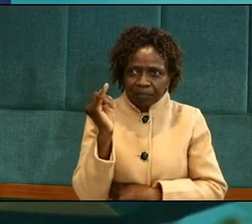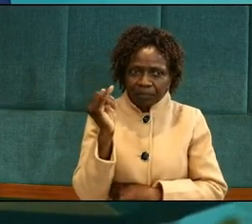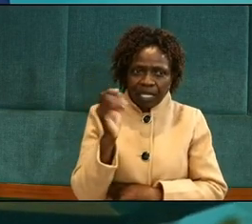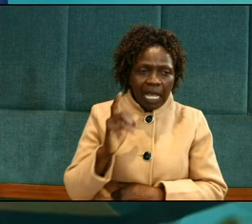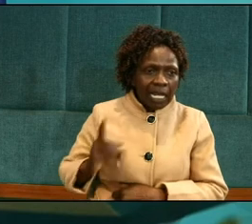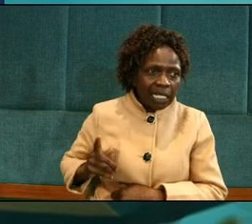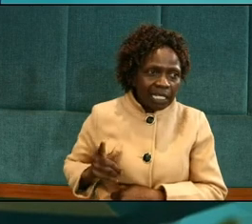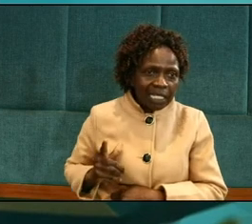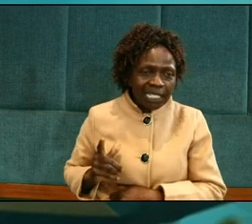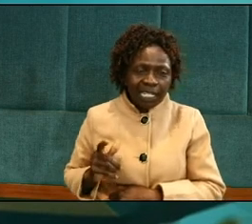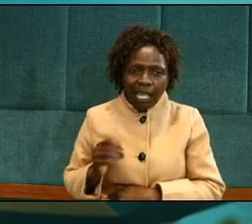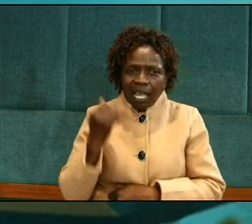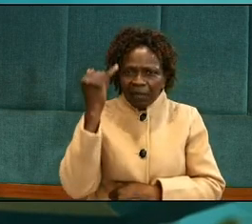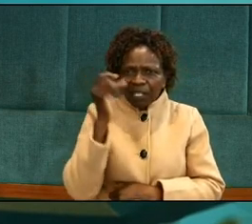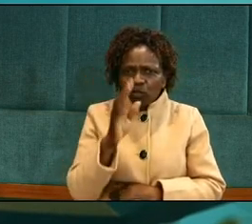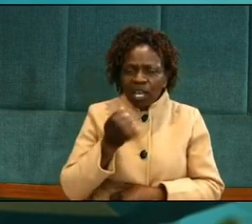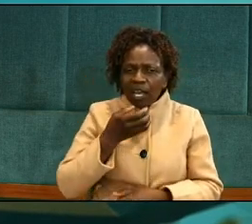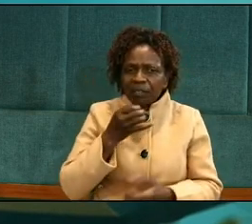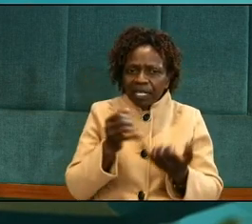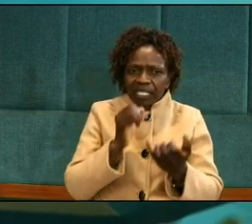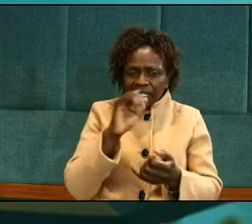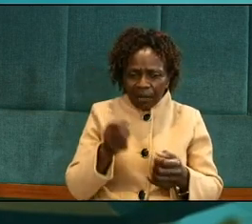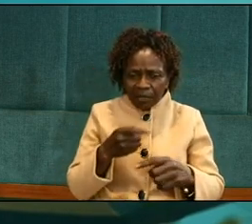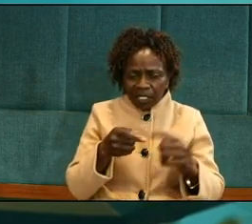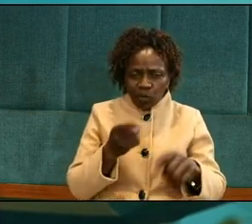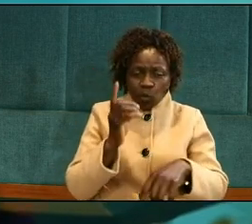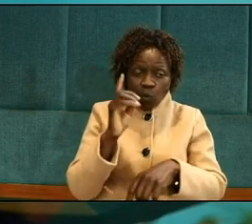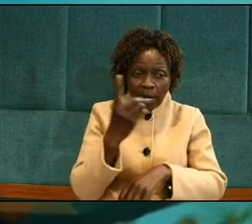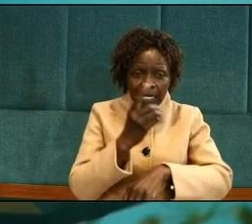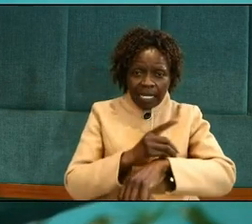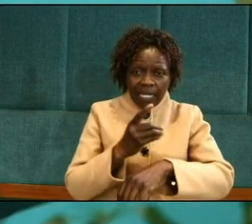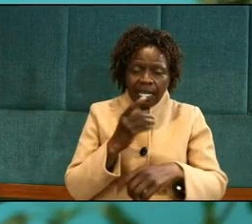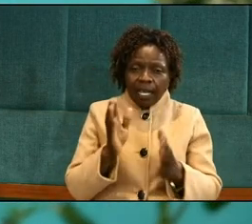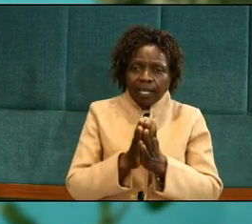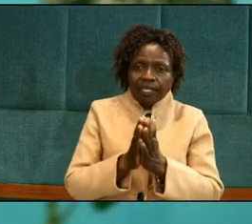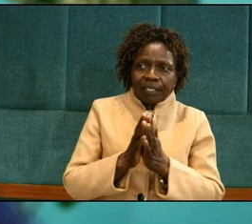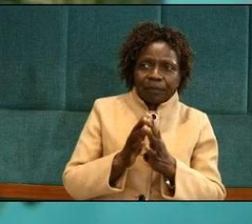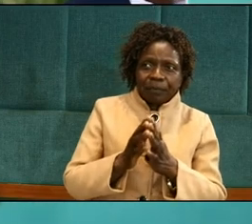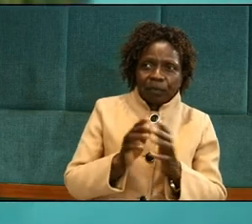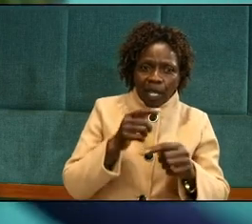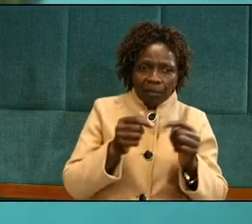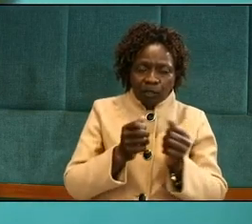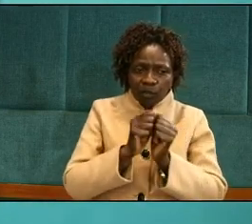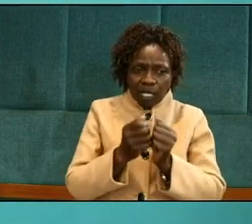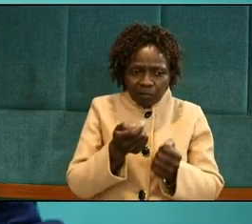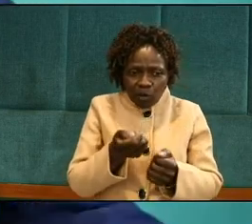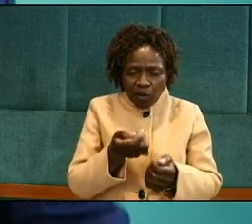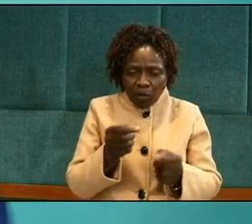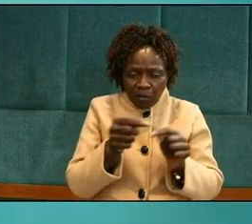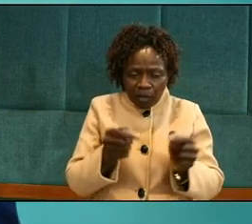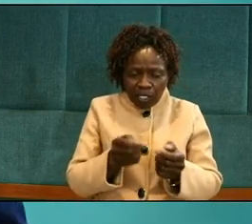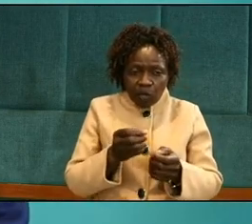ladies, imagine your husband just comes this one day and he comes with a small box, it's